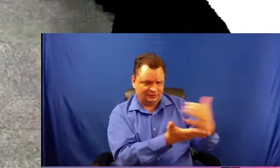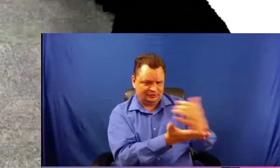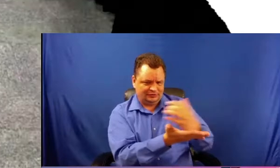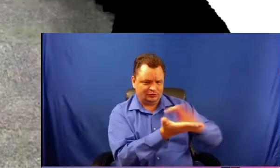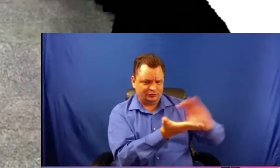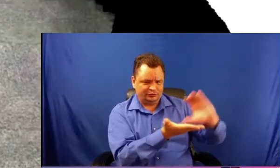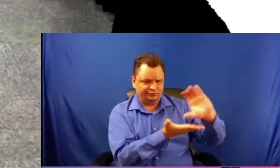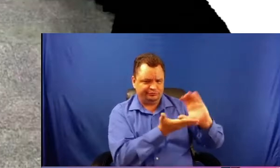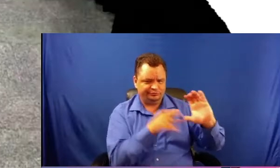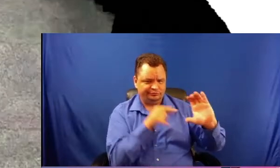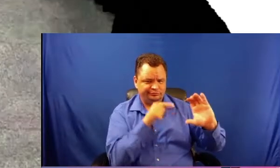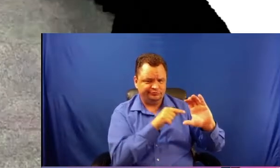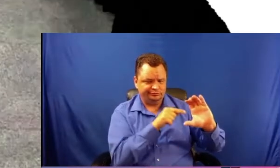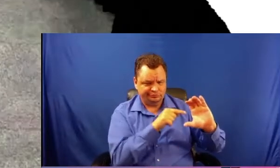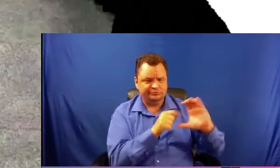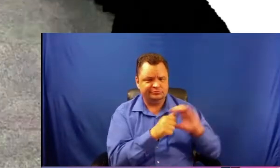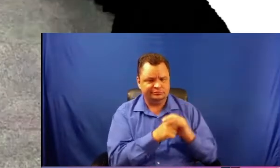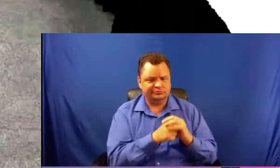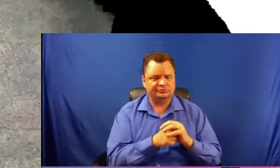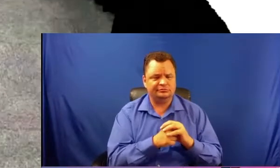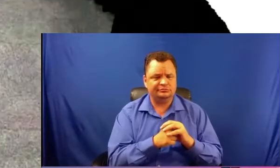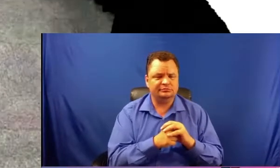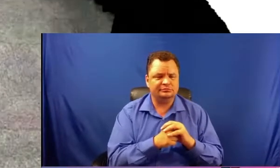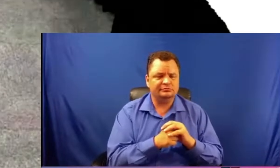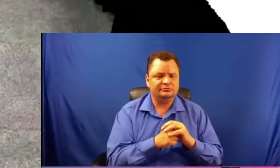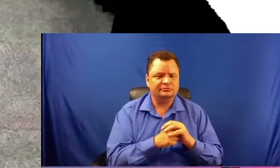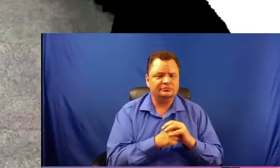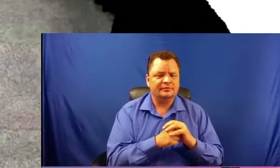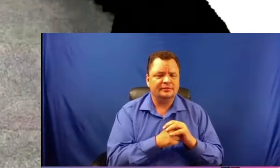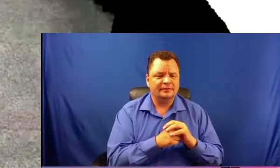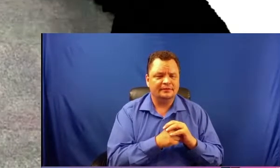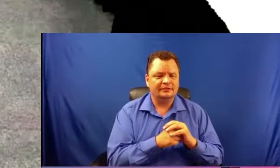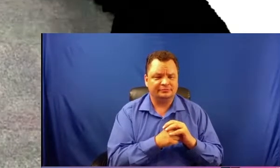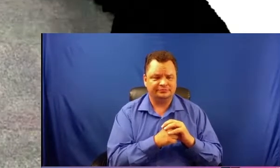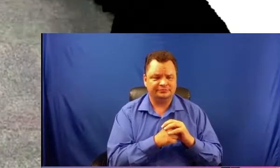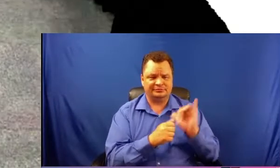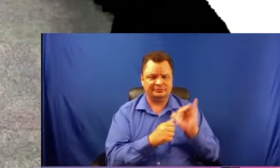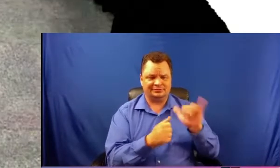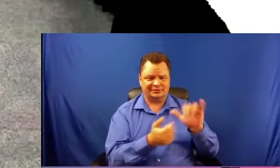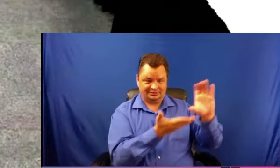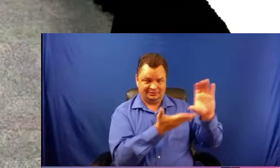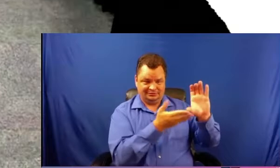$267,956, and appropriate expenditures in the amount of